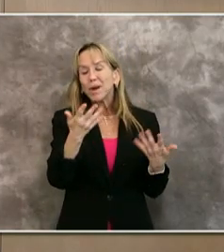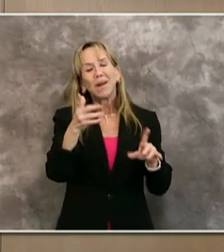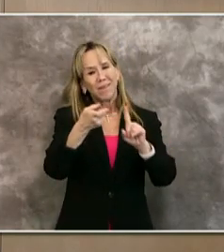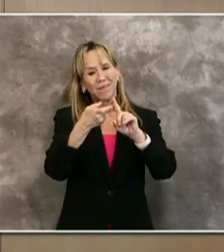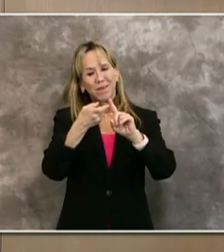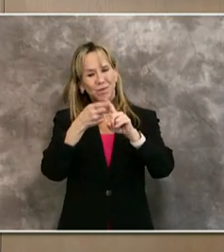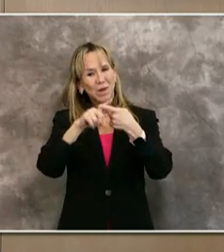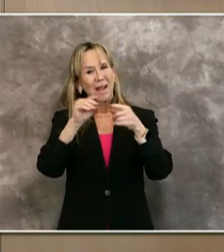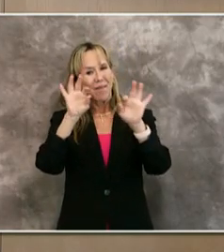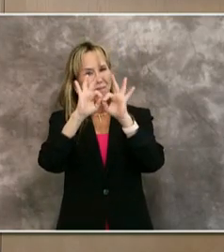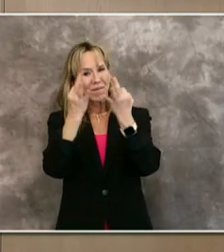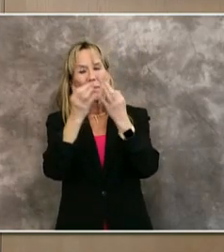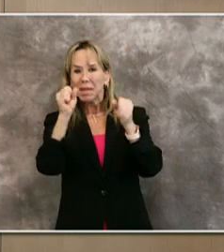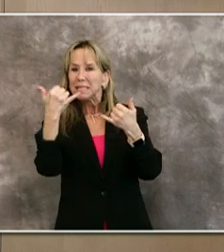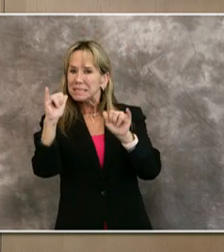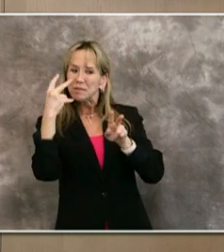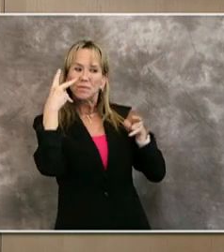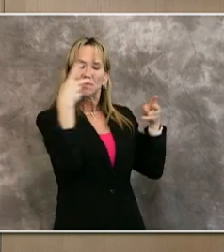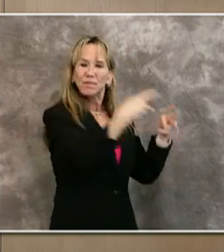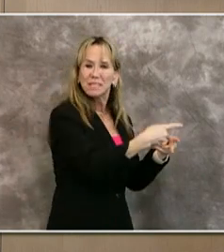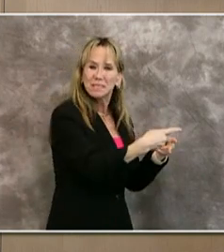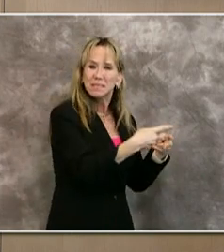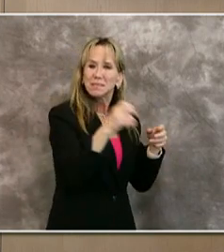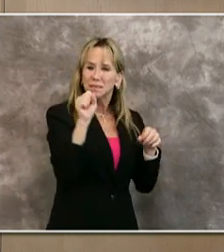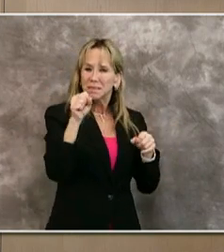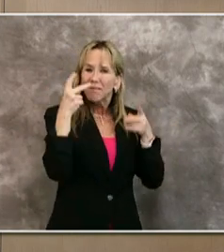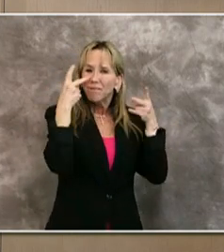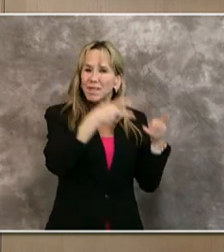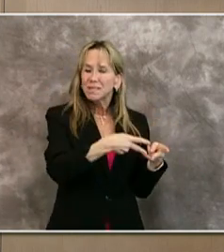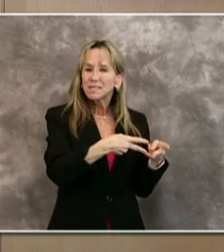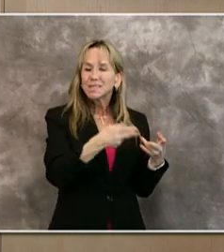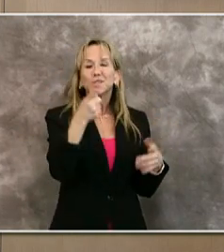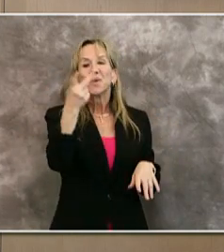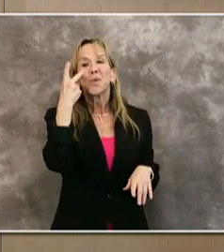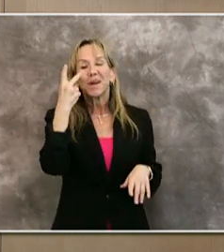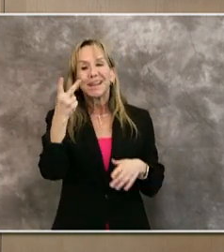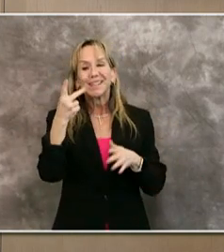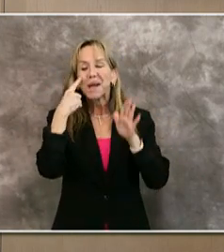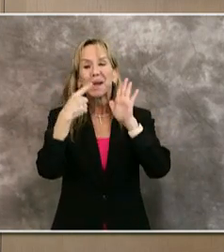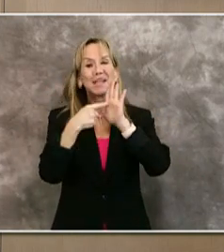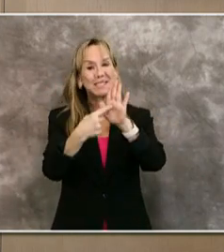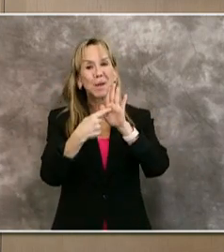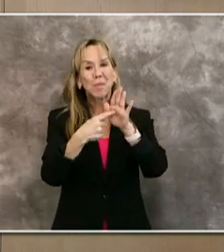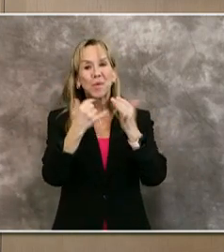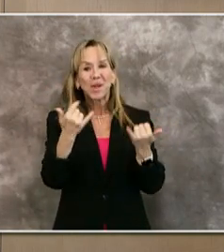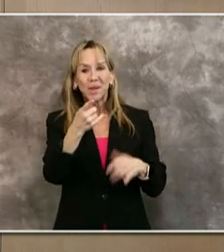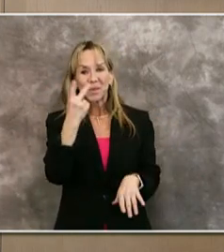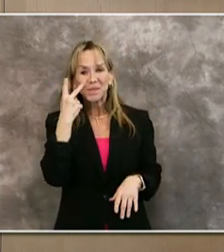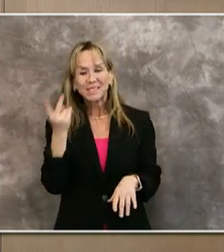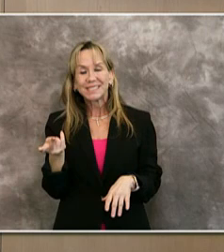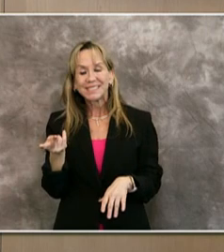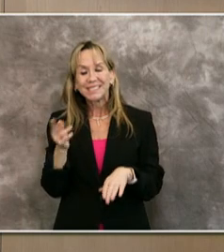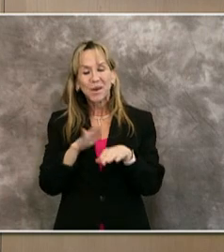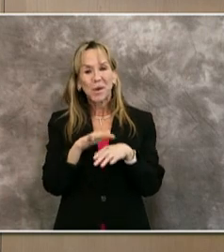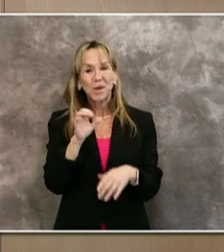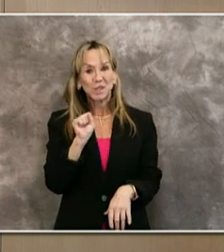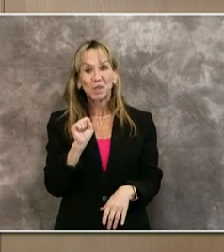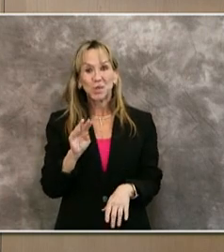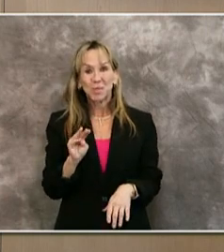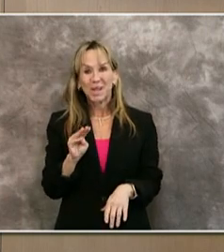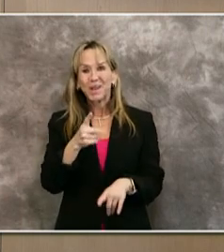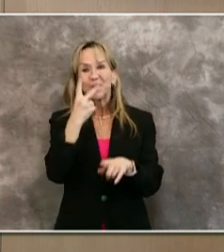family and friends can still visit the seniors. You've seen a lot of examples on social